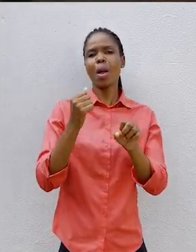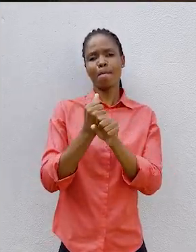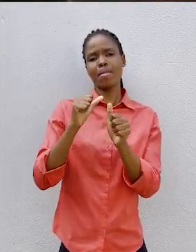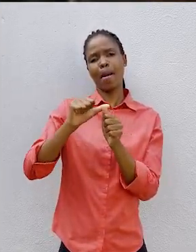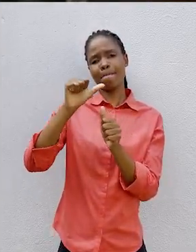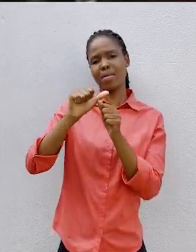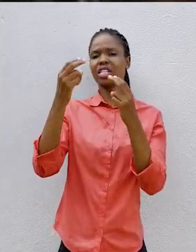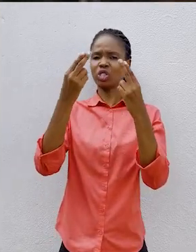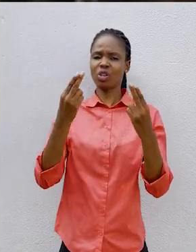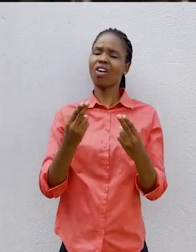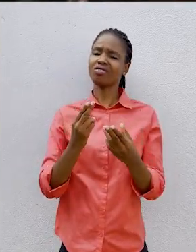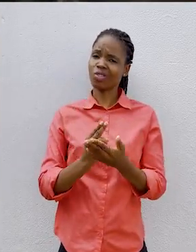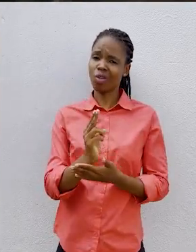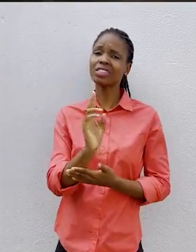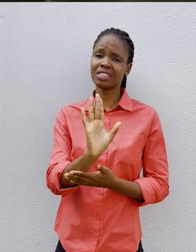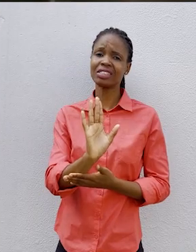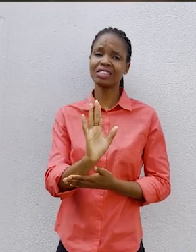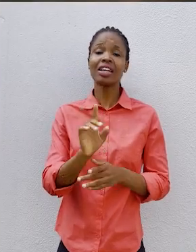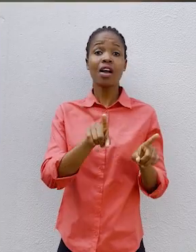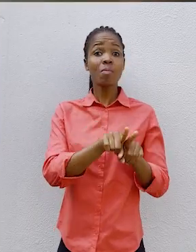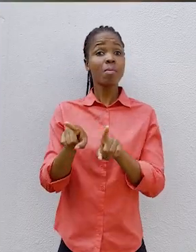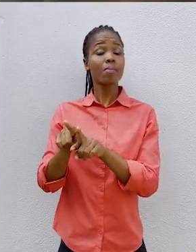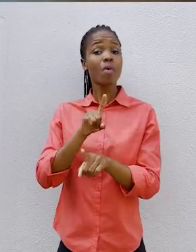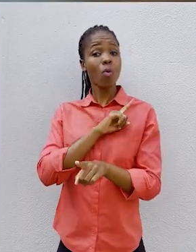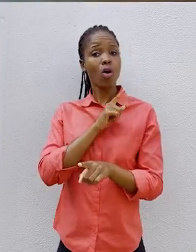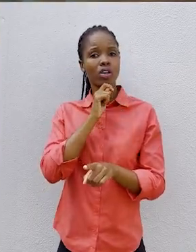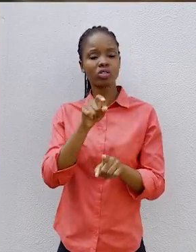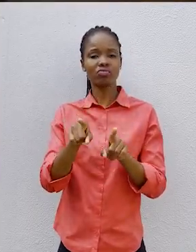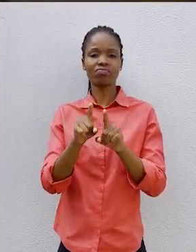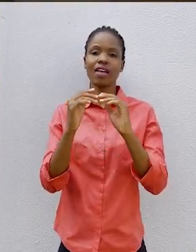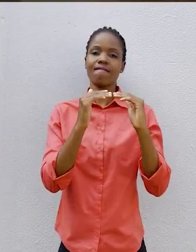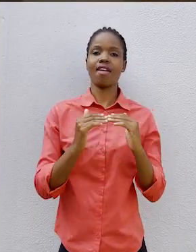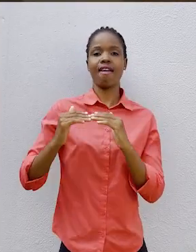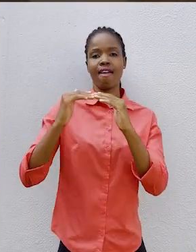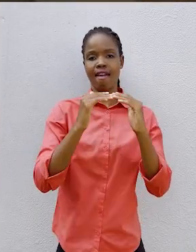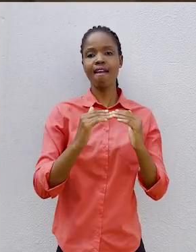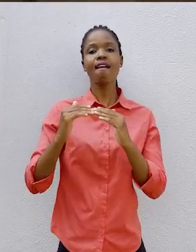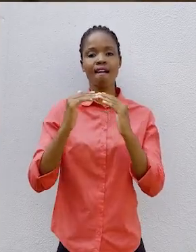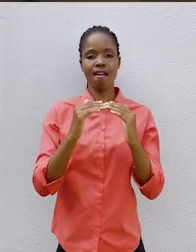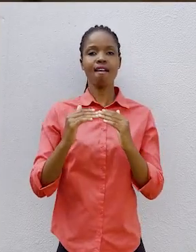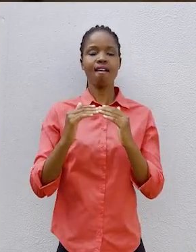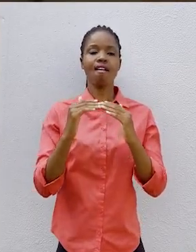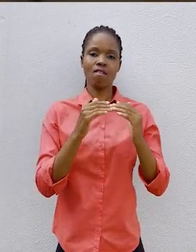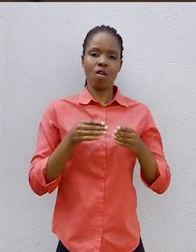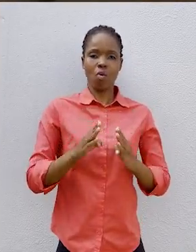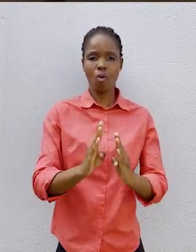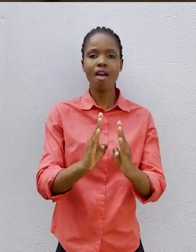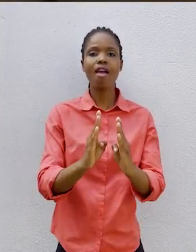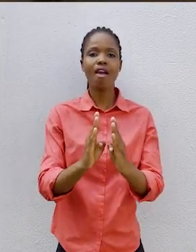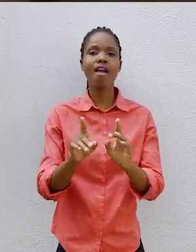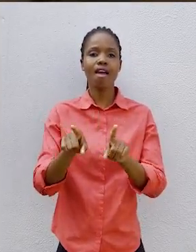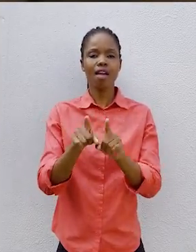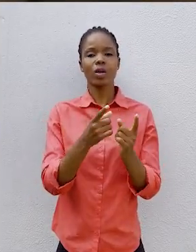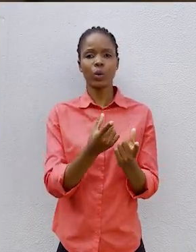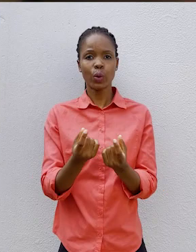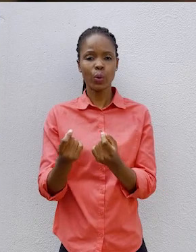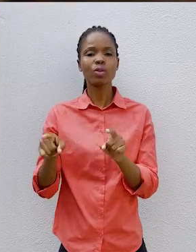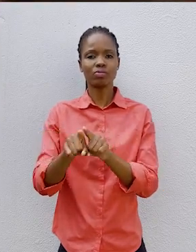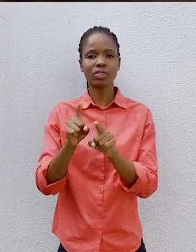would only make better art, honestly, because it's a more democratic type of way